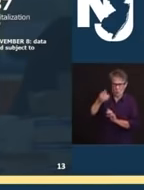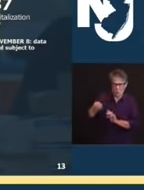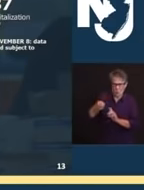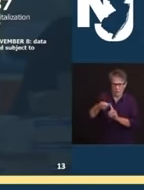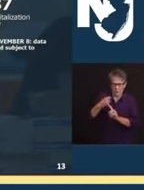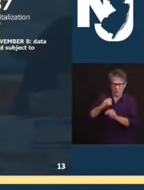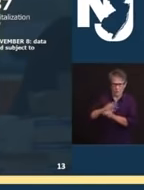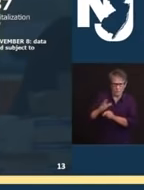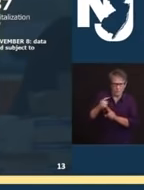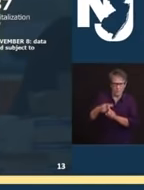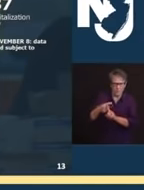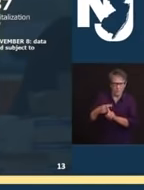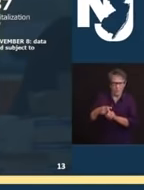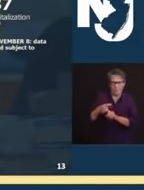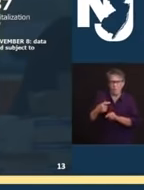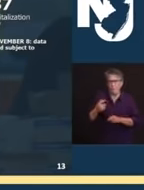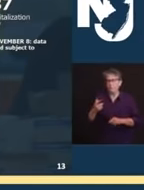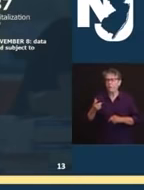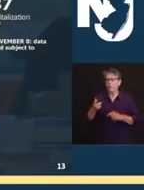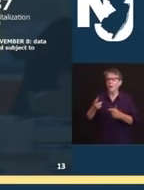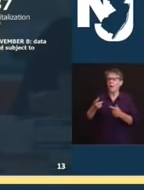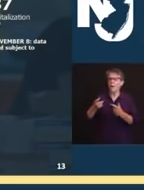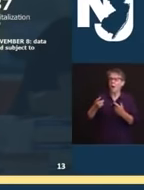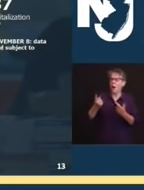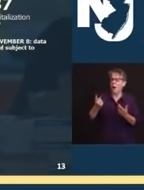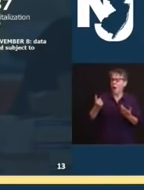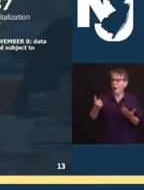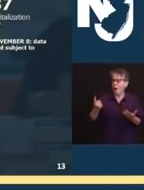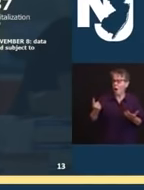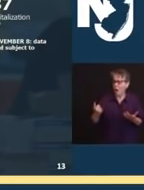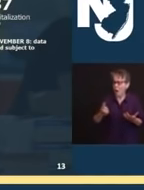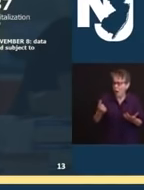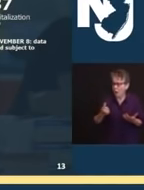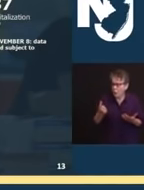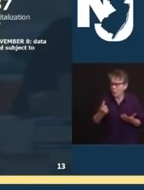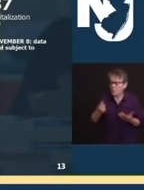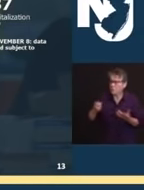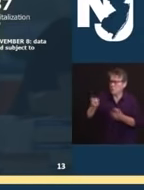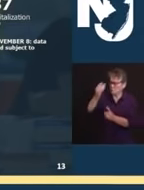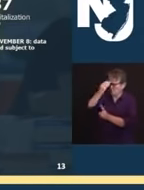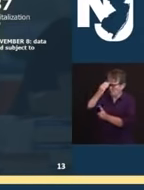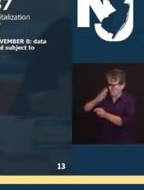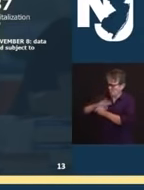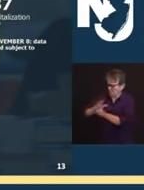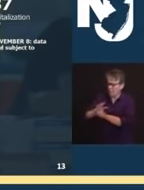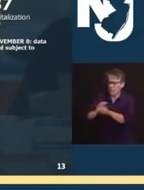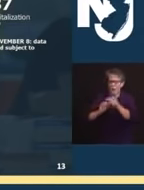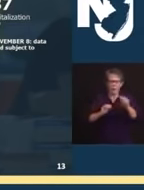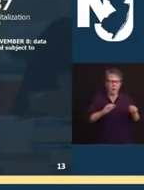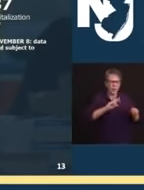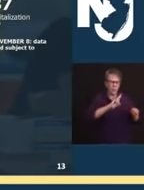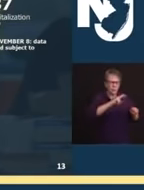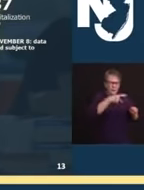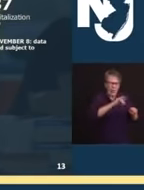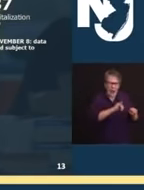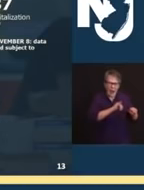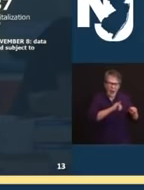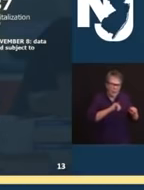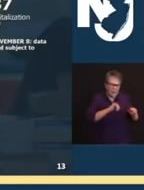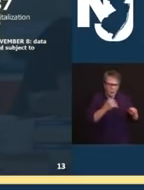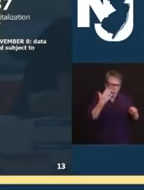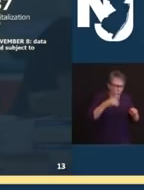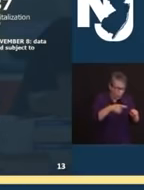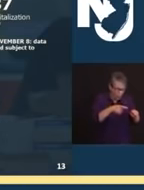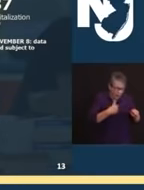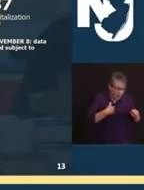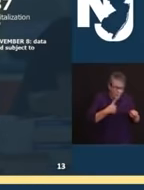only have 224 patients awaiting confirmation of their status. The shift has been dramatic over the past week. This is the